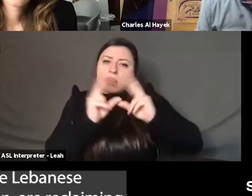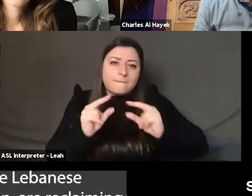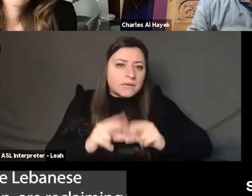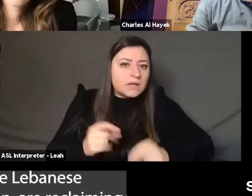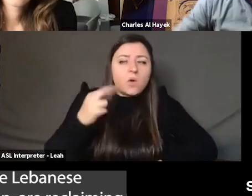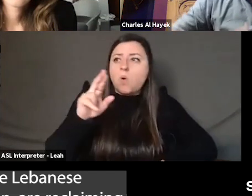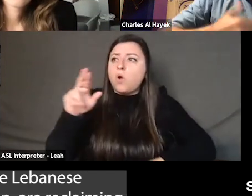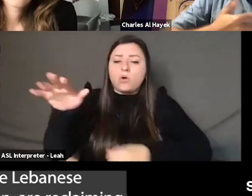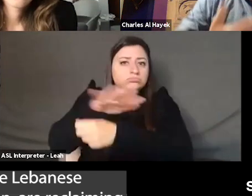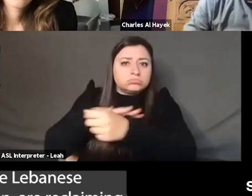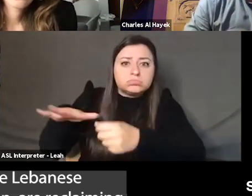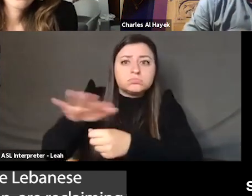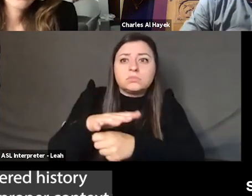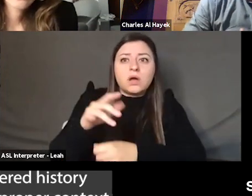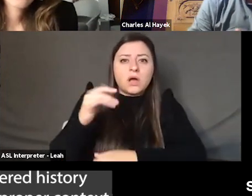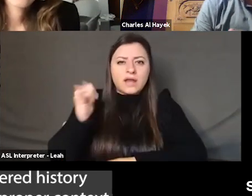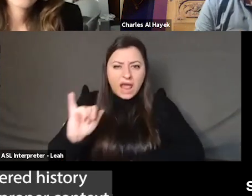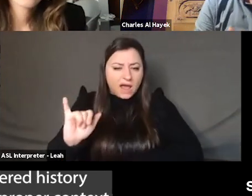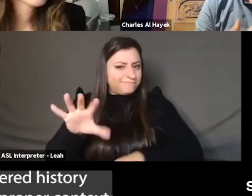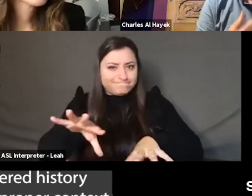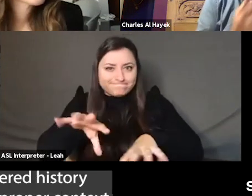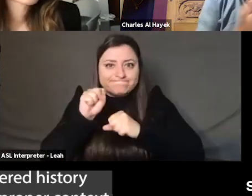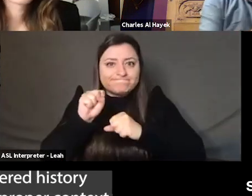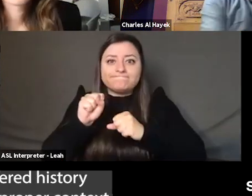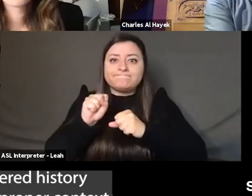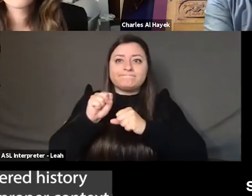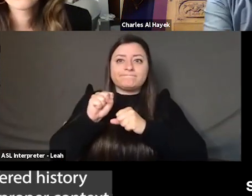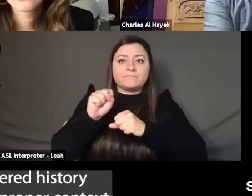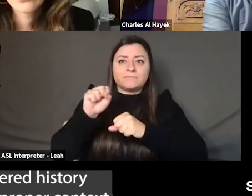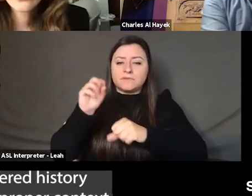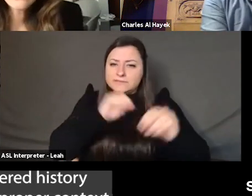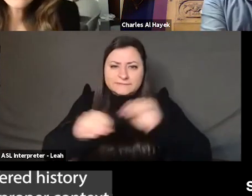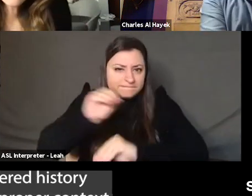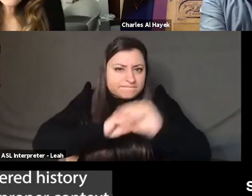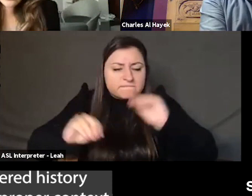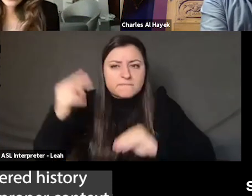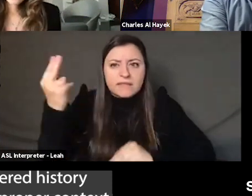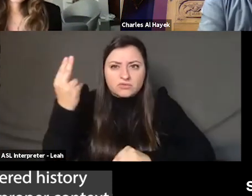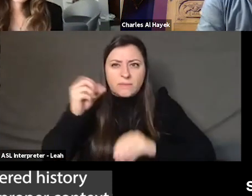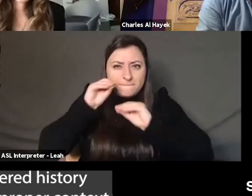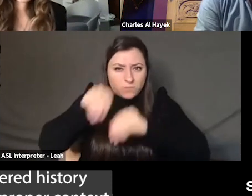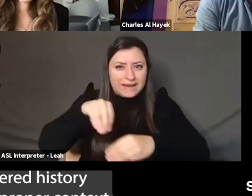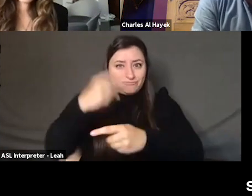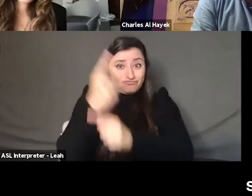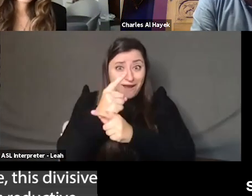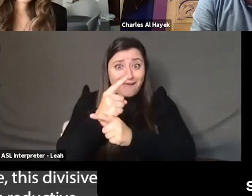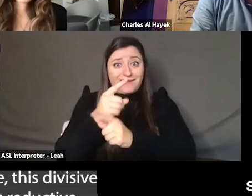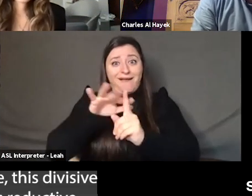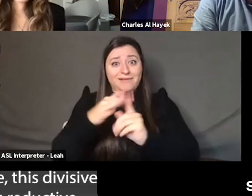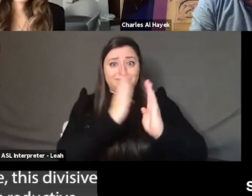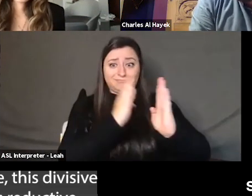from the region, are reclaiming and reshuffling history to put it in the proper context.